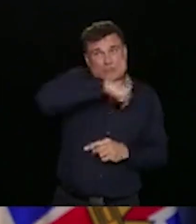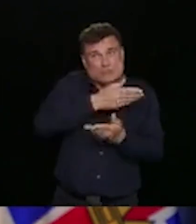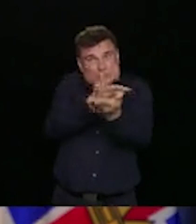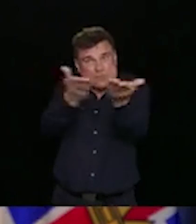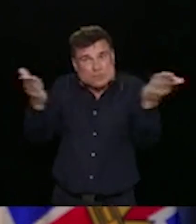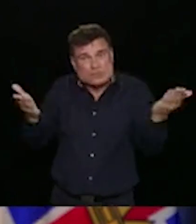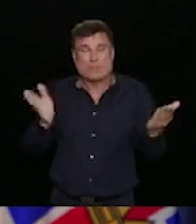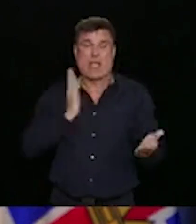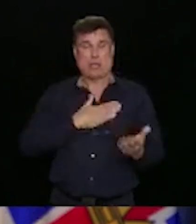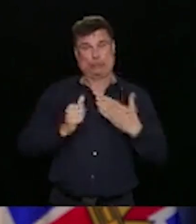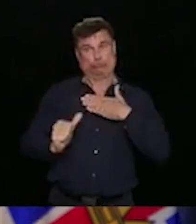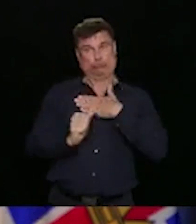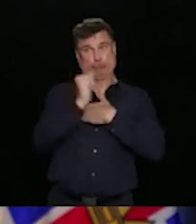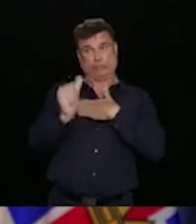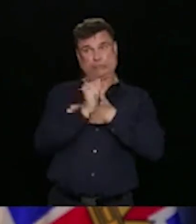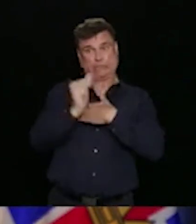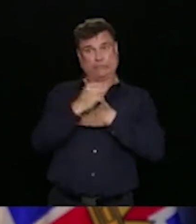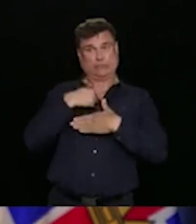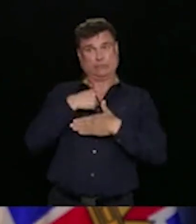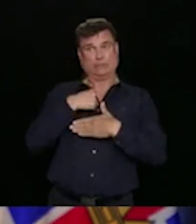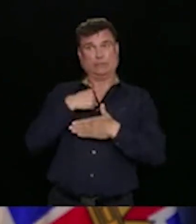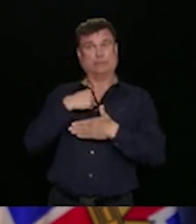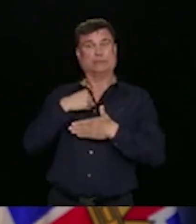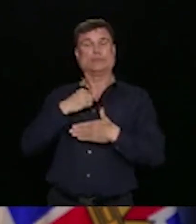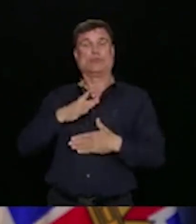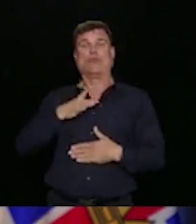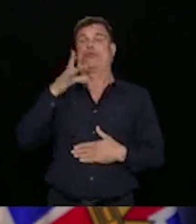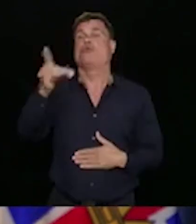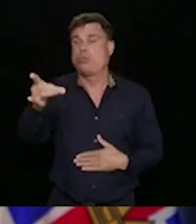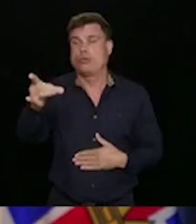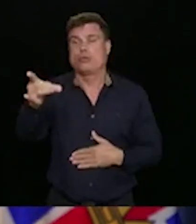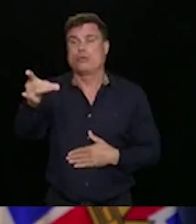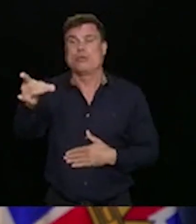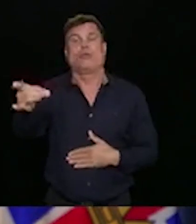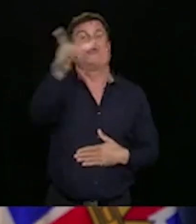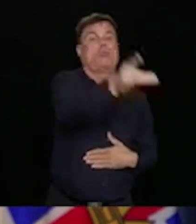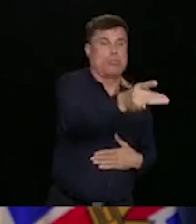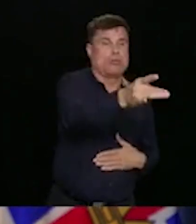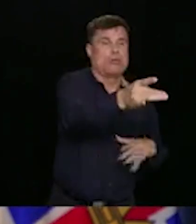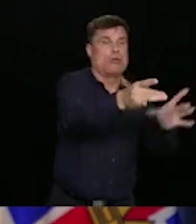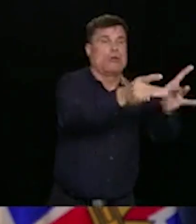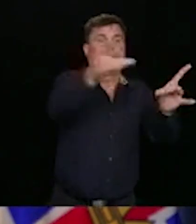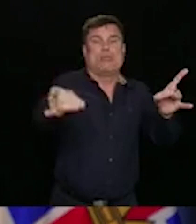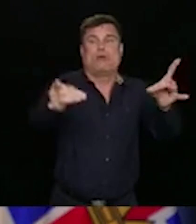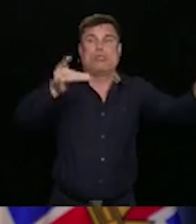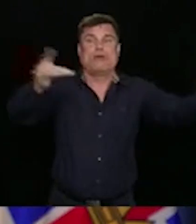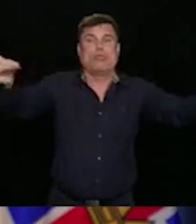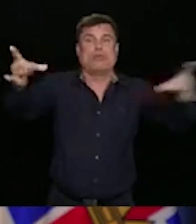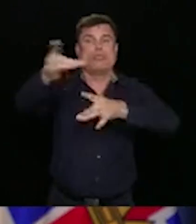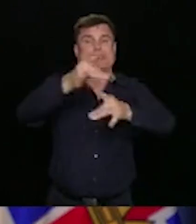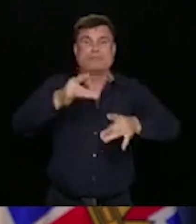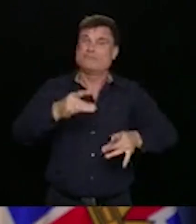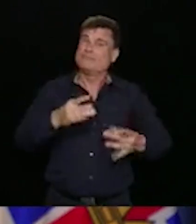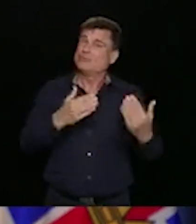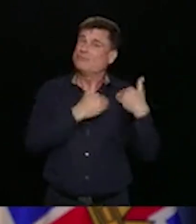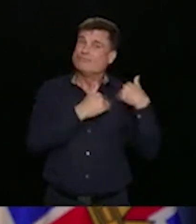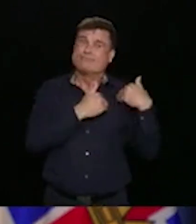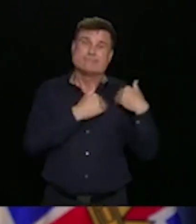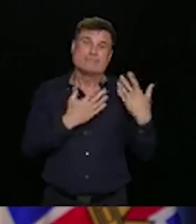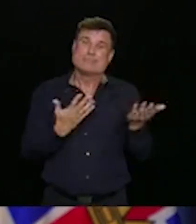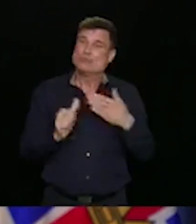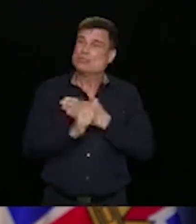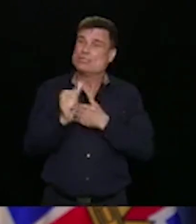And so, yes, we are tweaking the guidance that we have, the orders around restaurants and pubs and those events where we